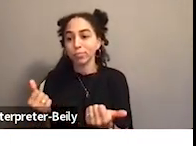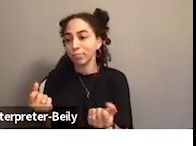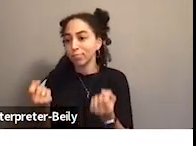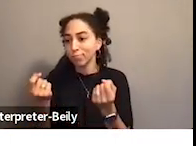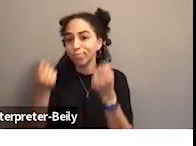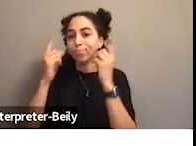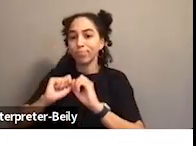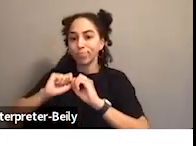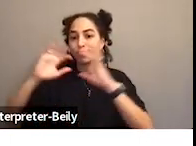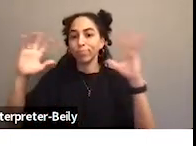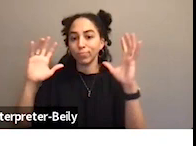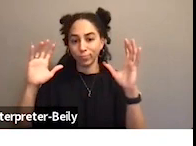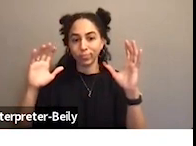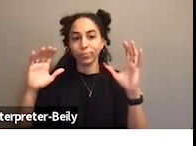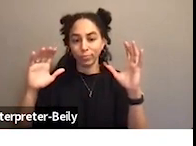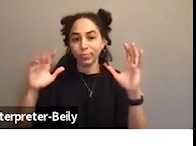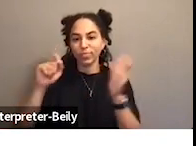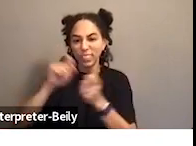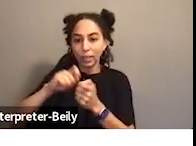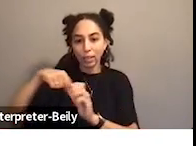the details around Ohio ISP.